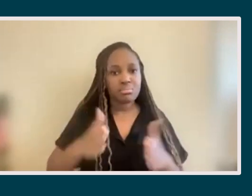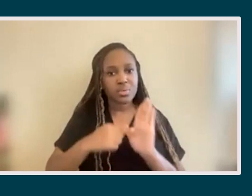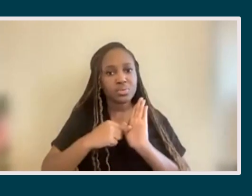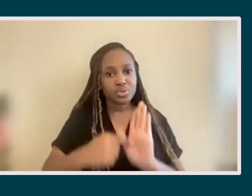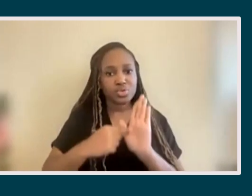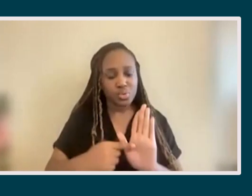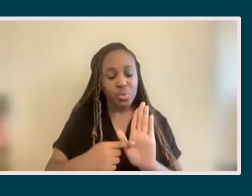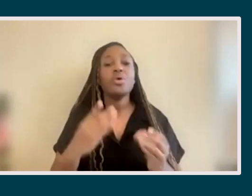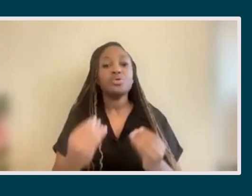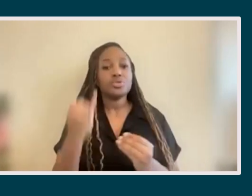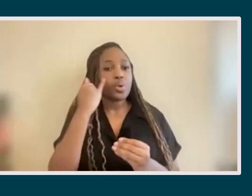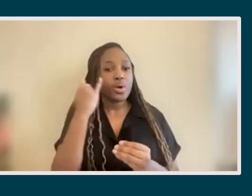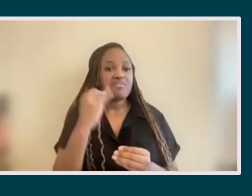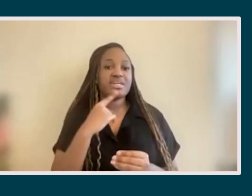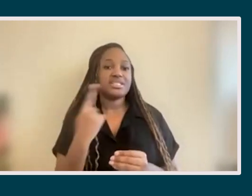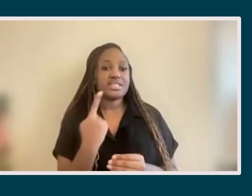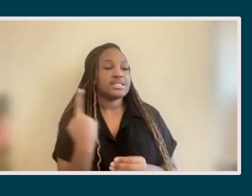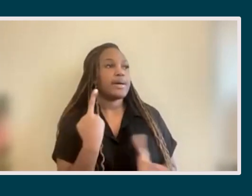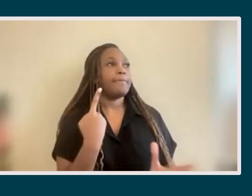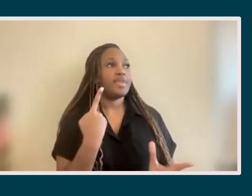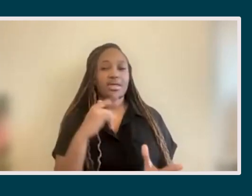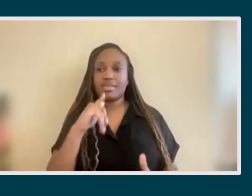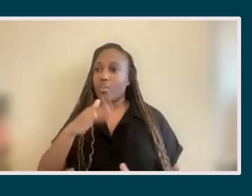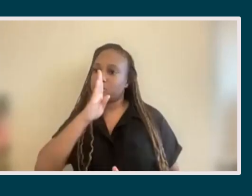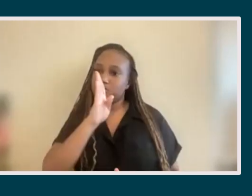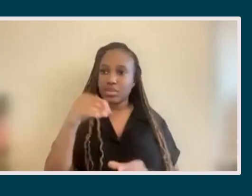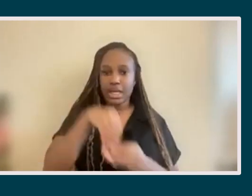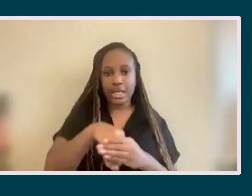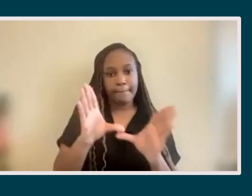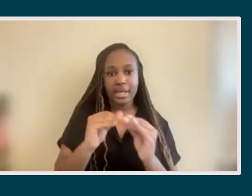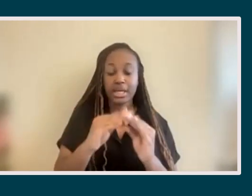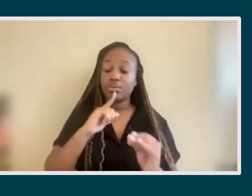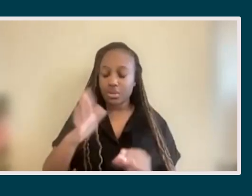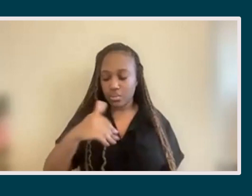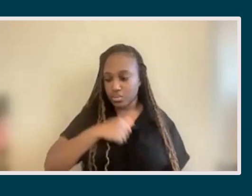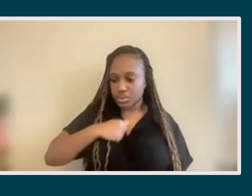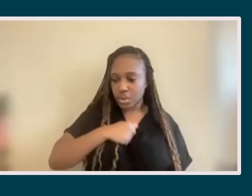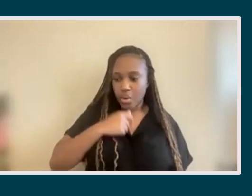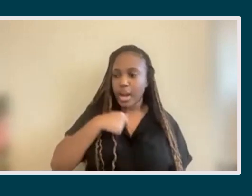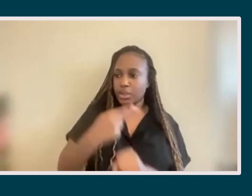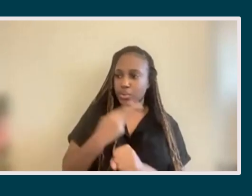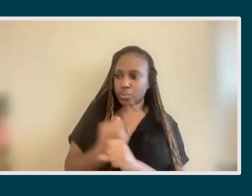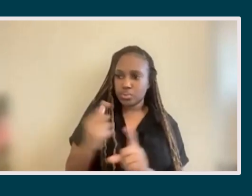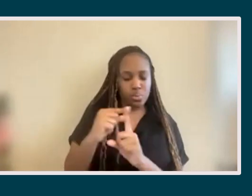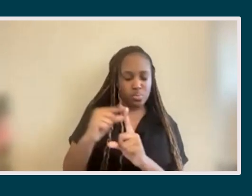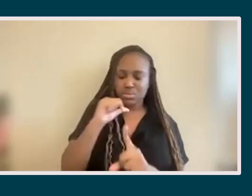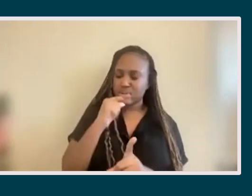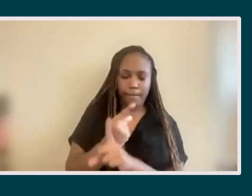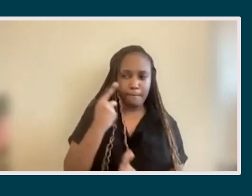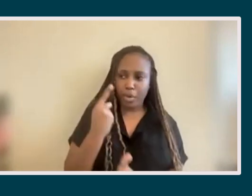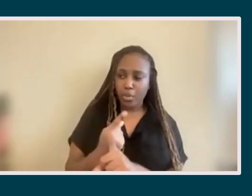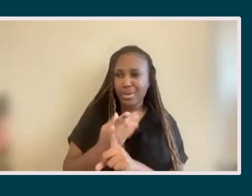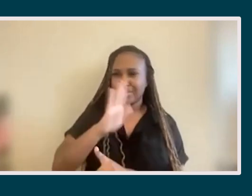say, oh, I just used an ableist term and I don't mean to do that, and so I will not be using word